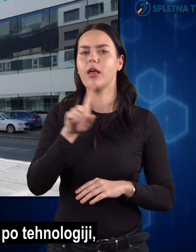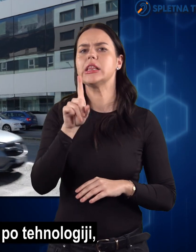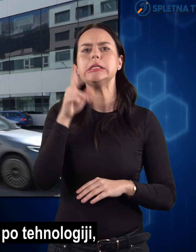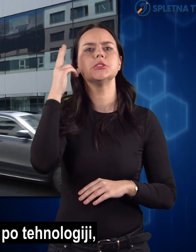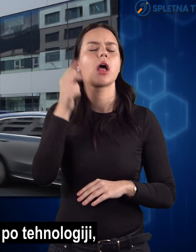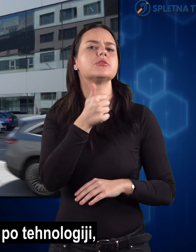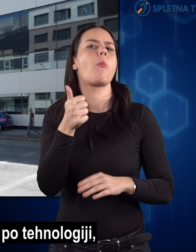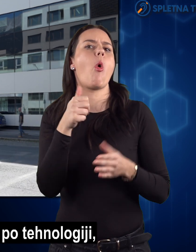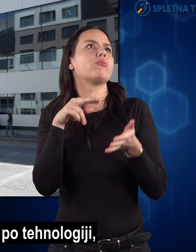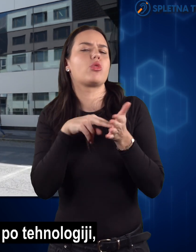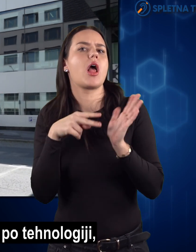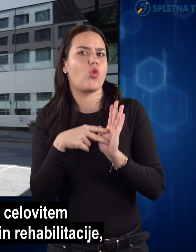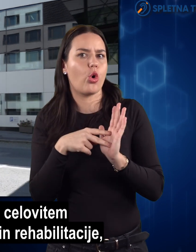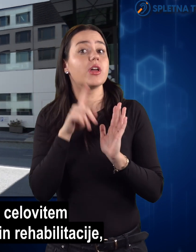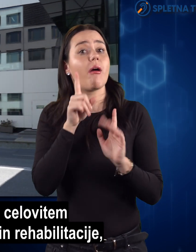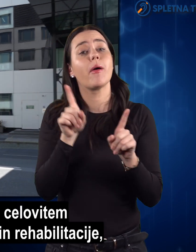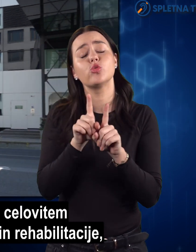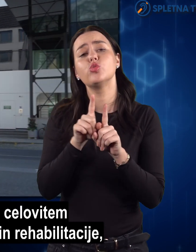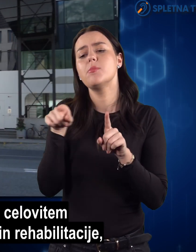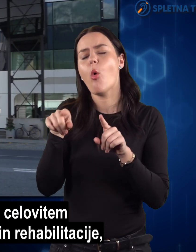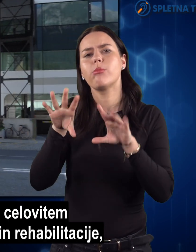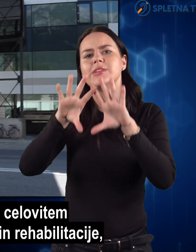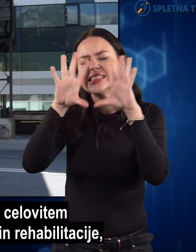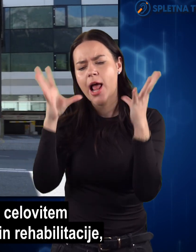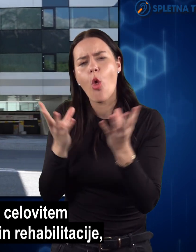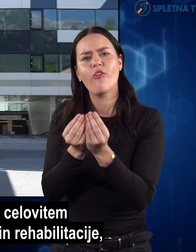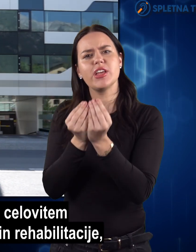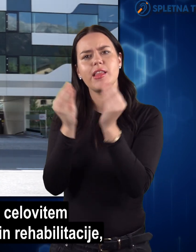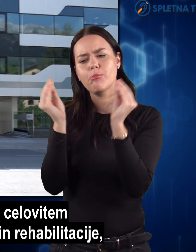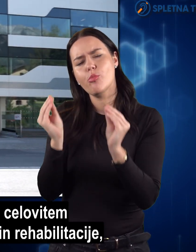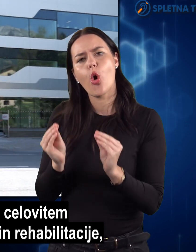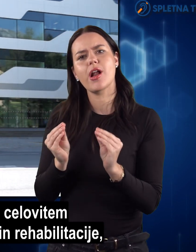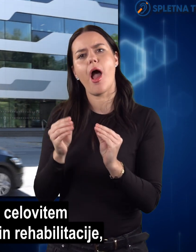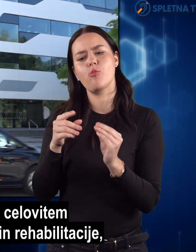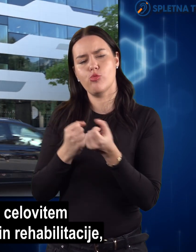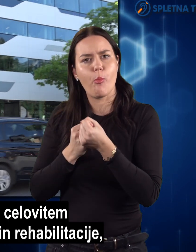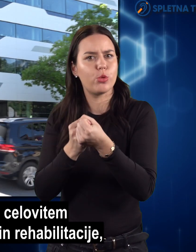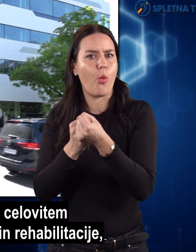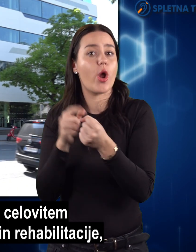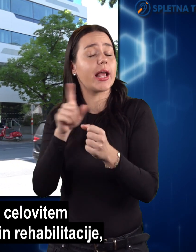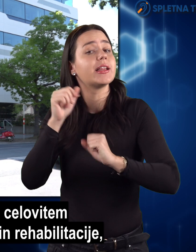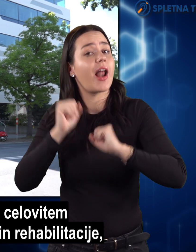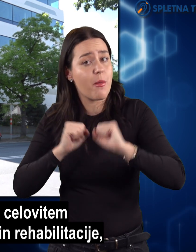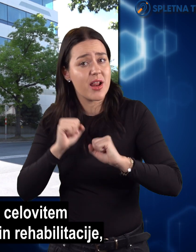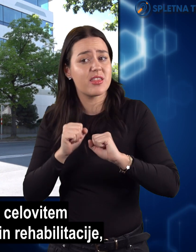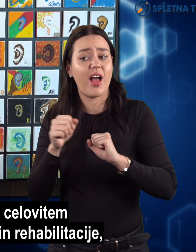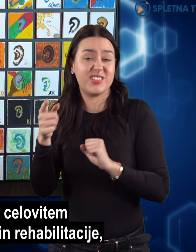Medel ni znan le po tehnologiji, ampak tudi po celovitem programu podpore in rehabilitacije.